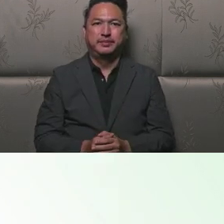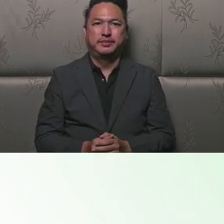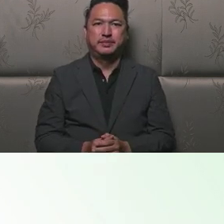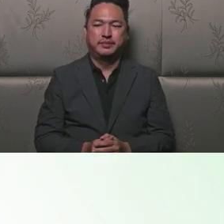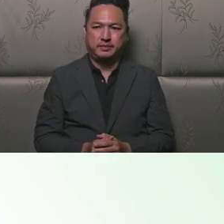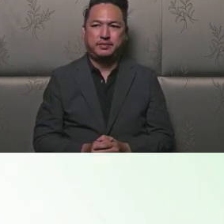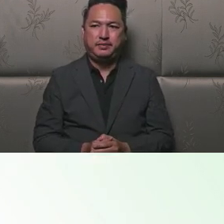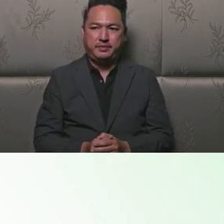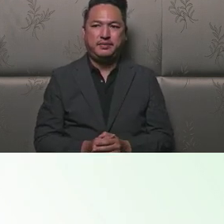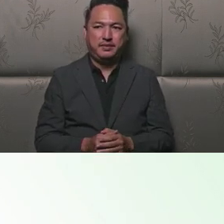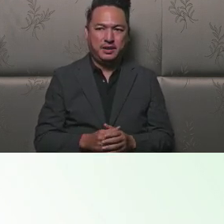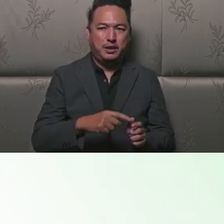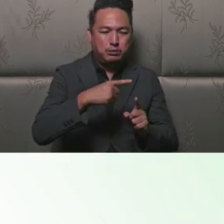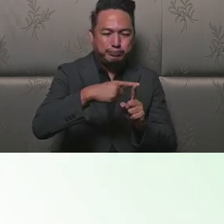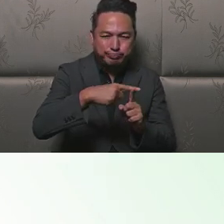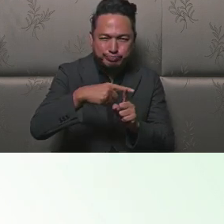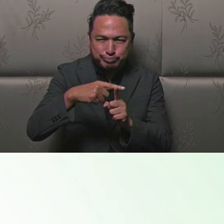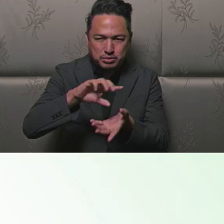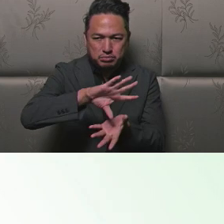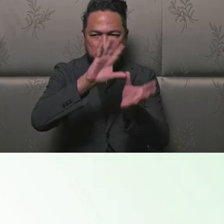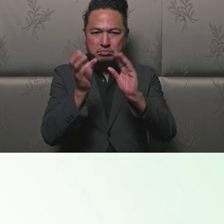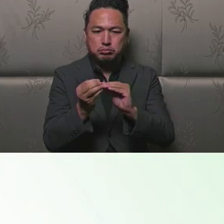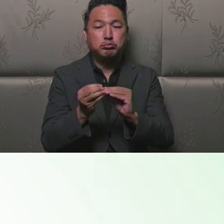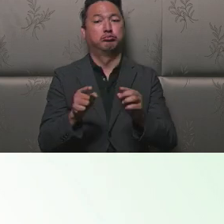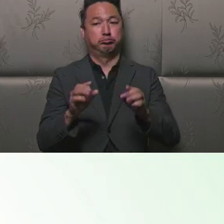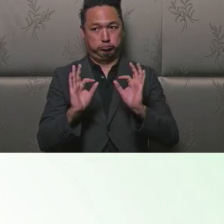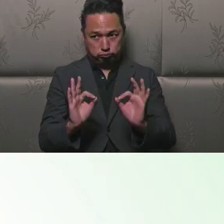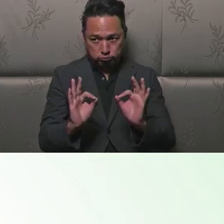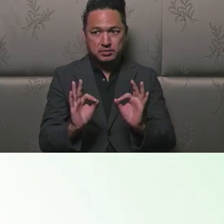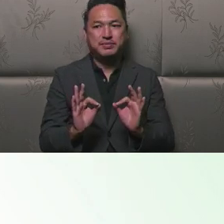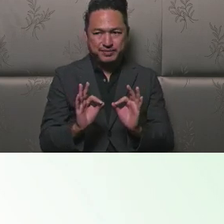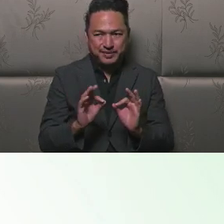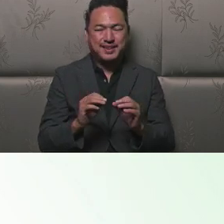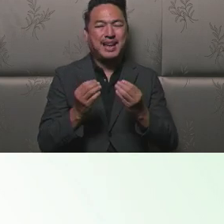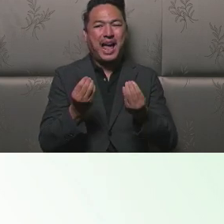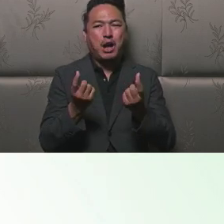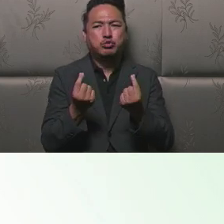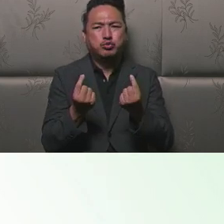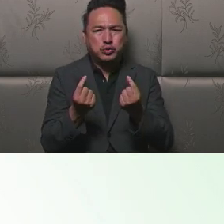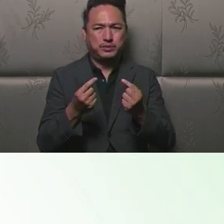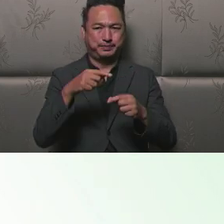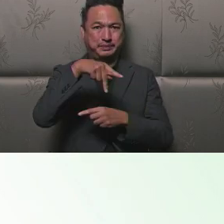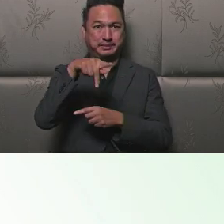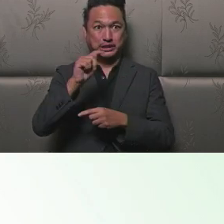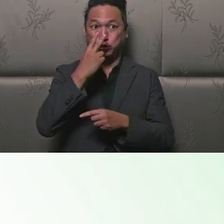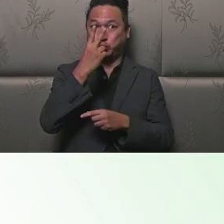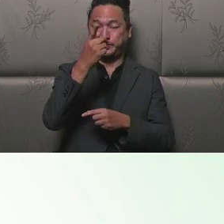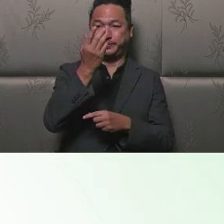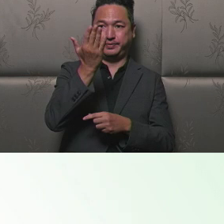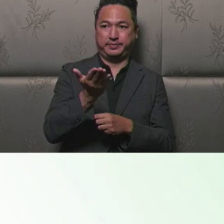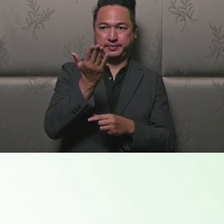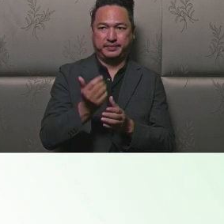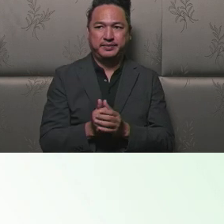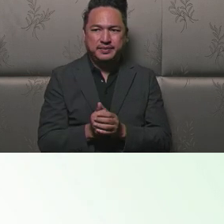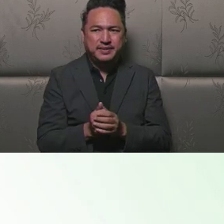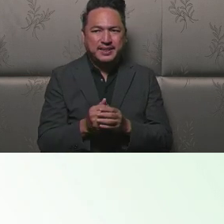system works. Well, let me just be brief. So to use or to get to be a